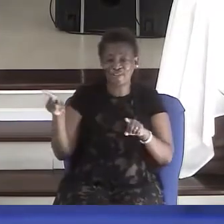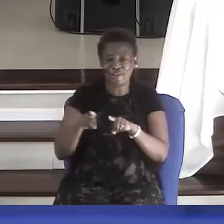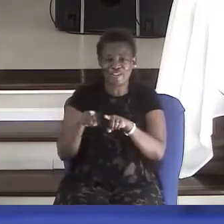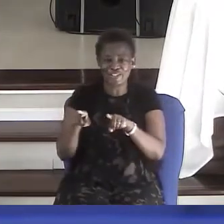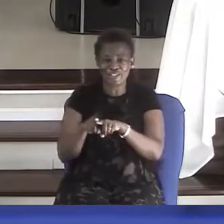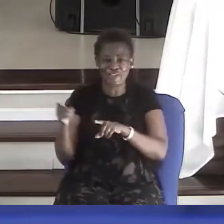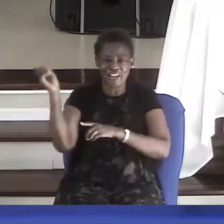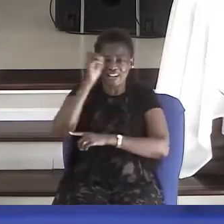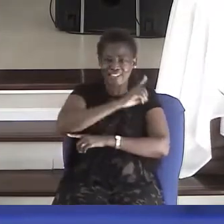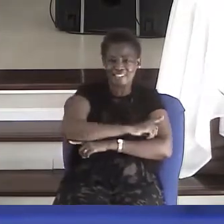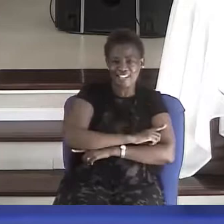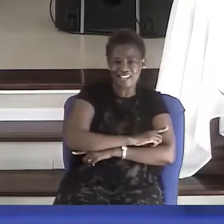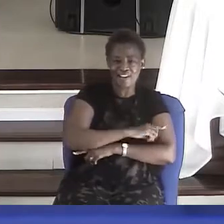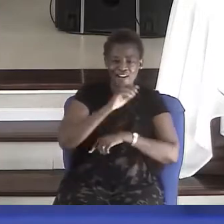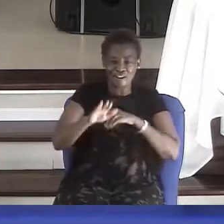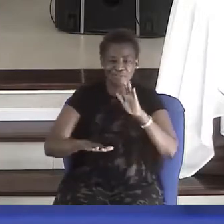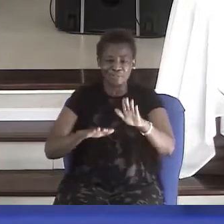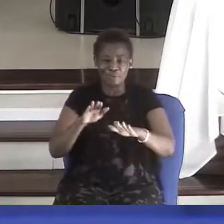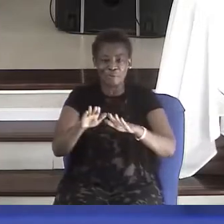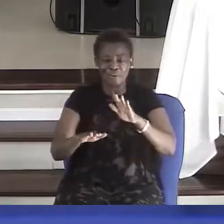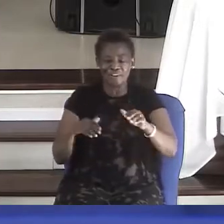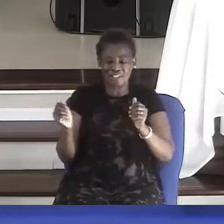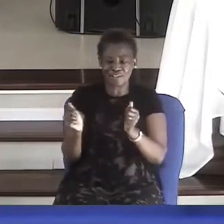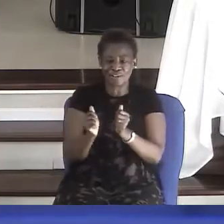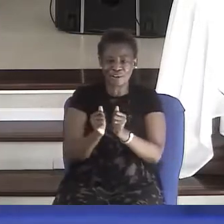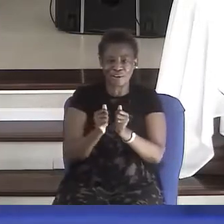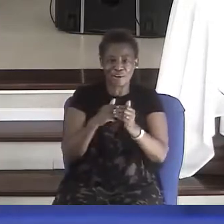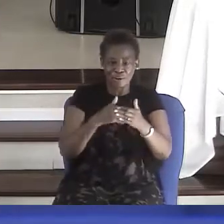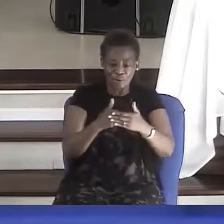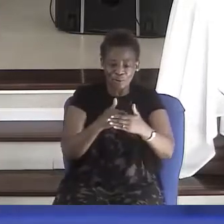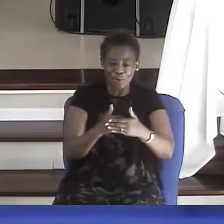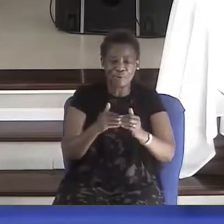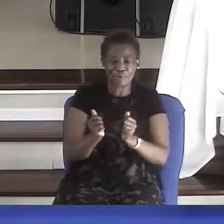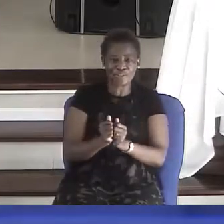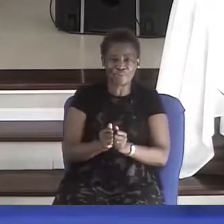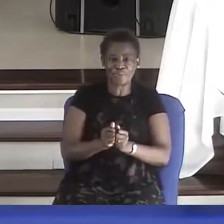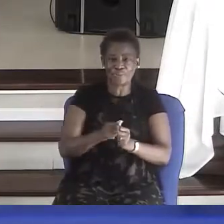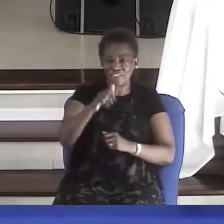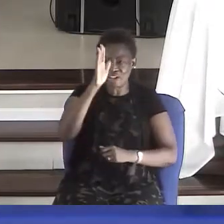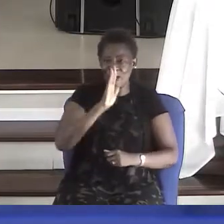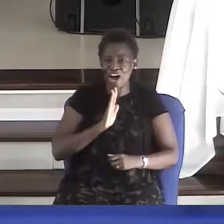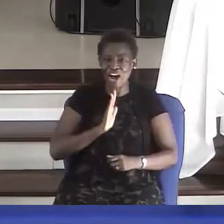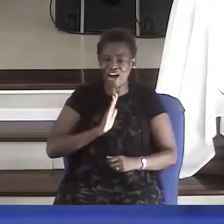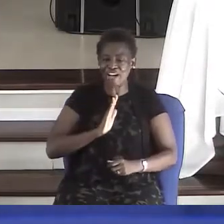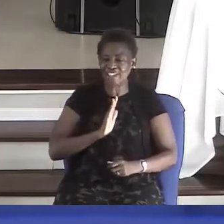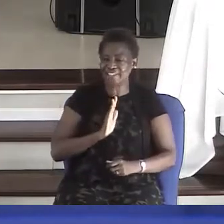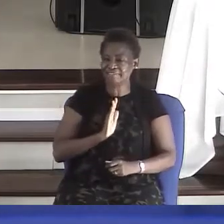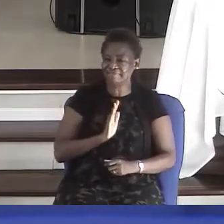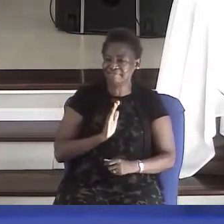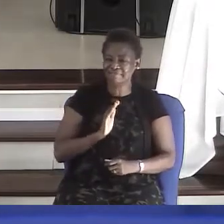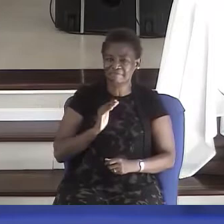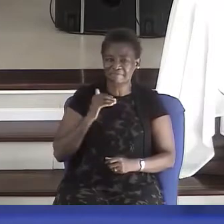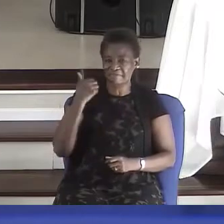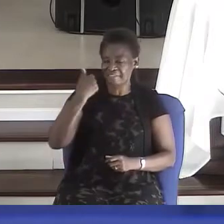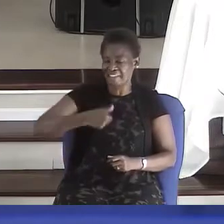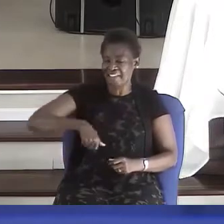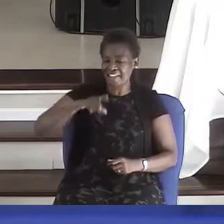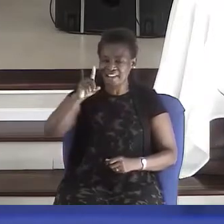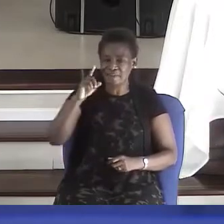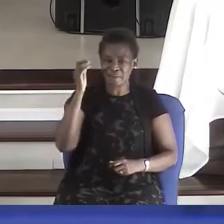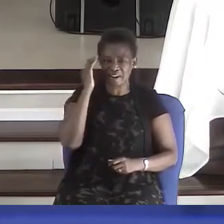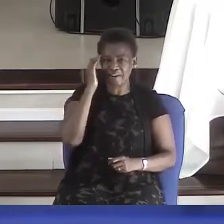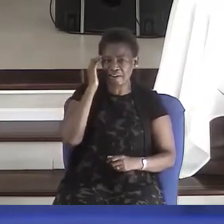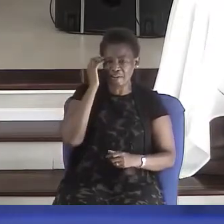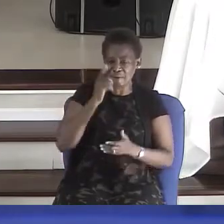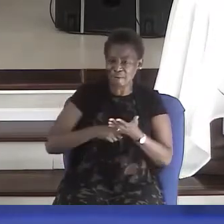with God, in close communion with God, a time of prayer. Anybody know what a mix-up mean? I've never heard